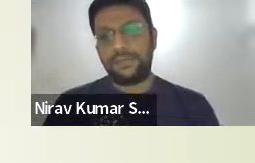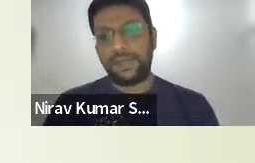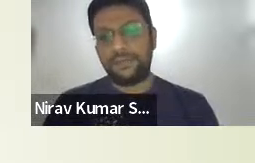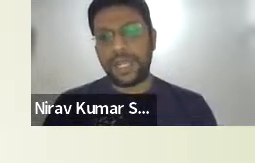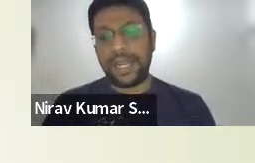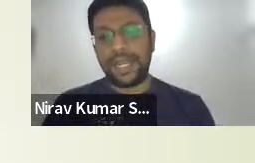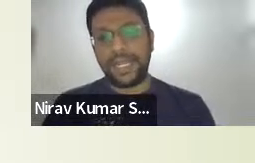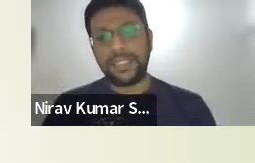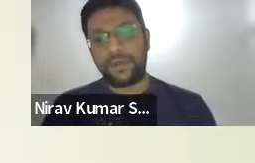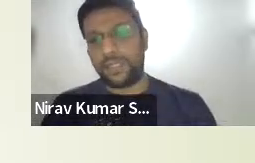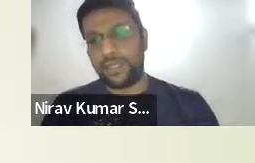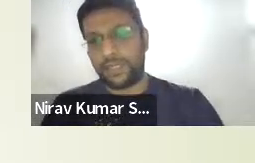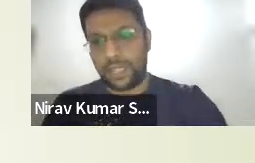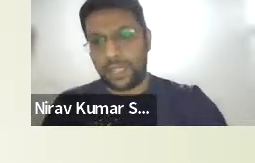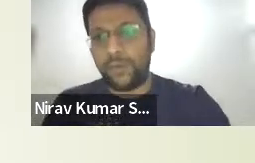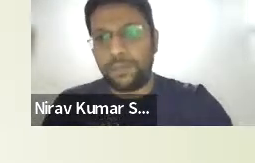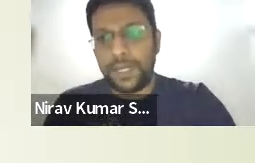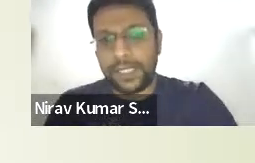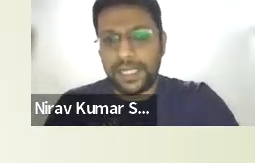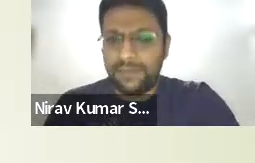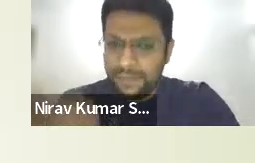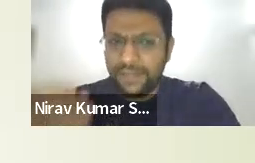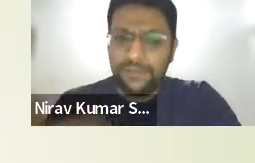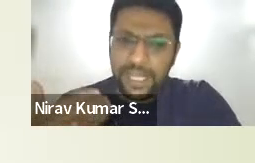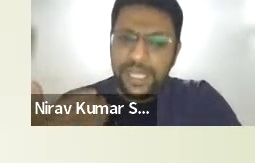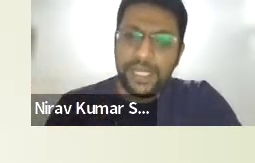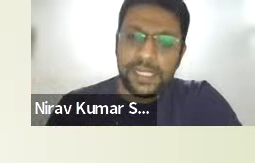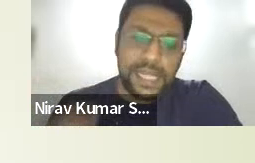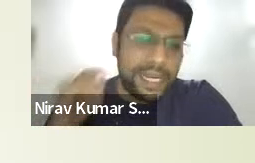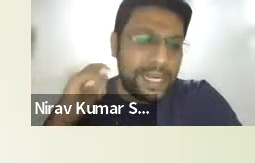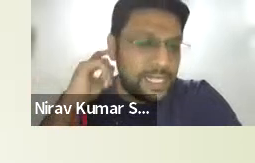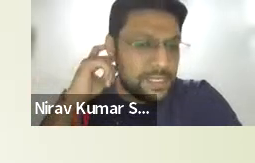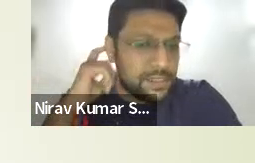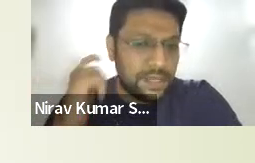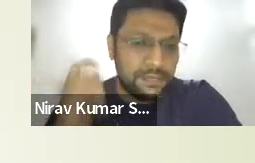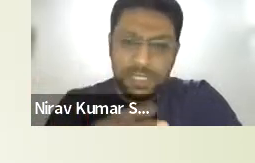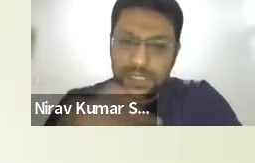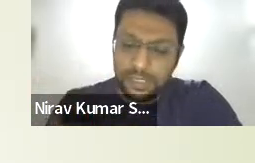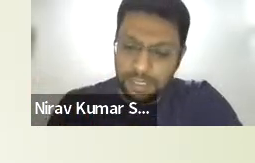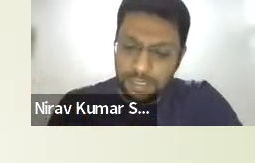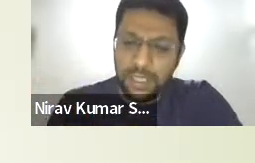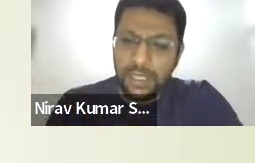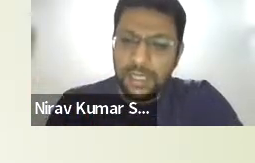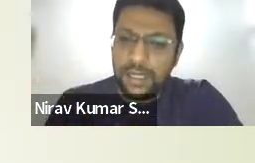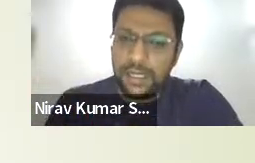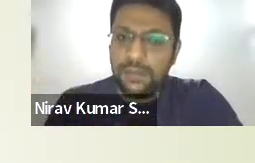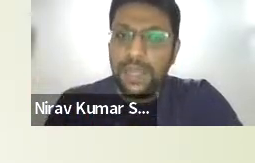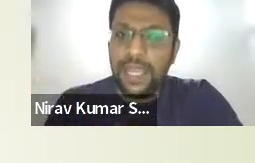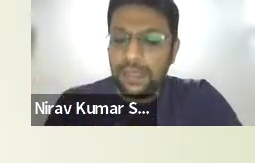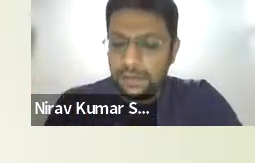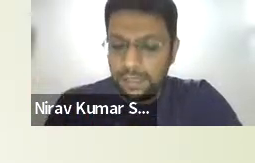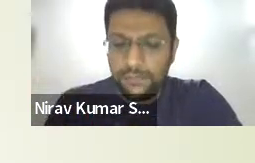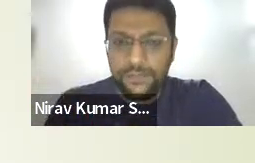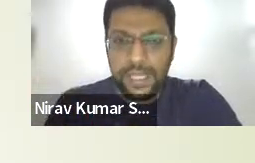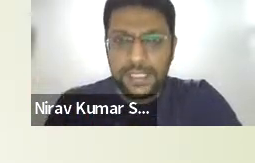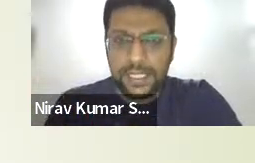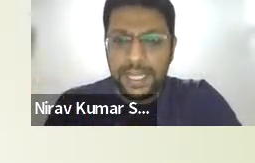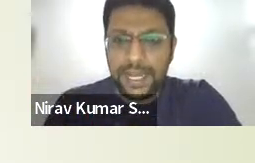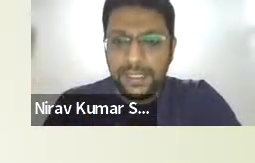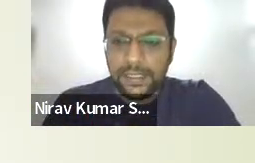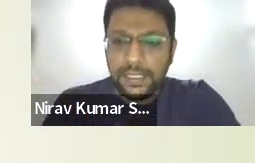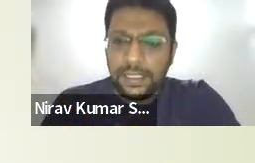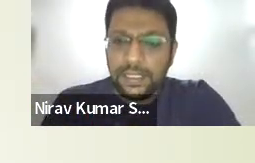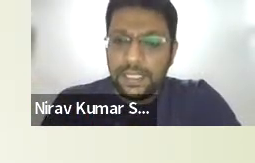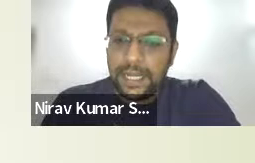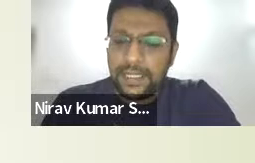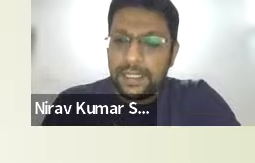Of course, they have given guidelines for the equipment itself. They have given very detailed guidelines. So I've just written the main phrase in